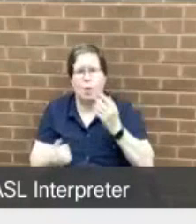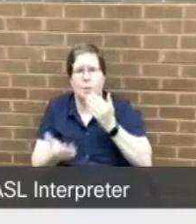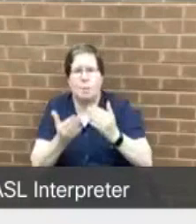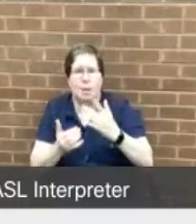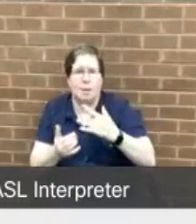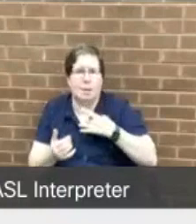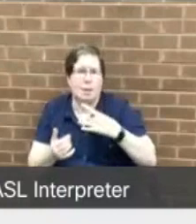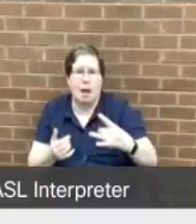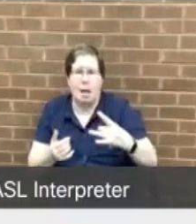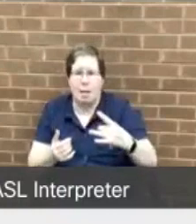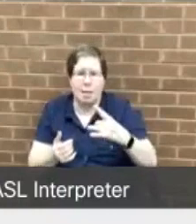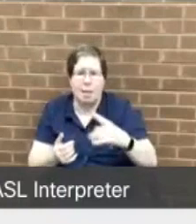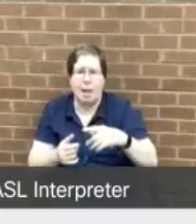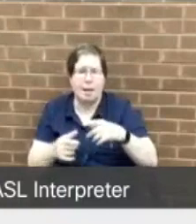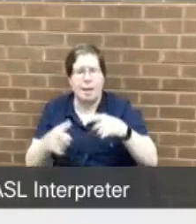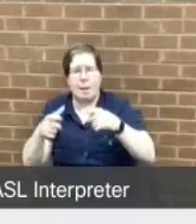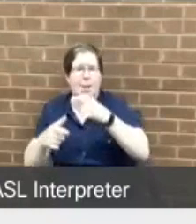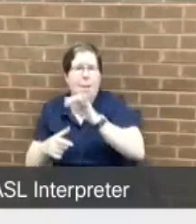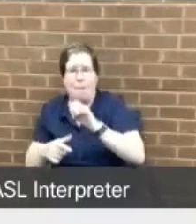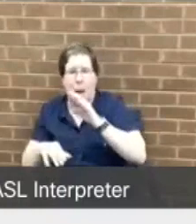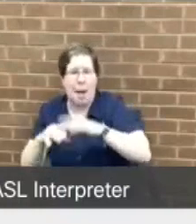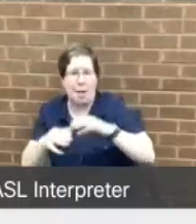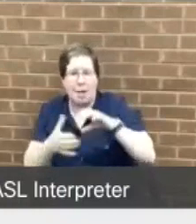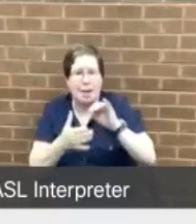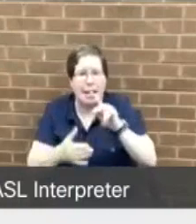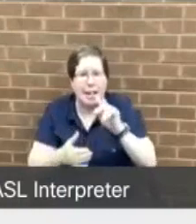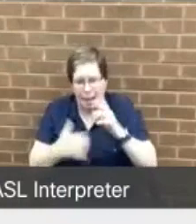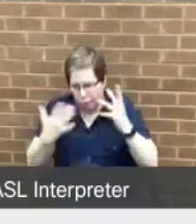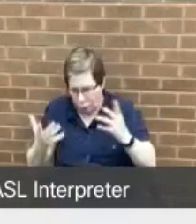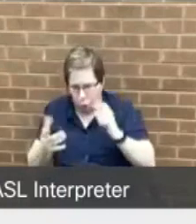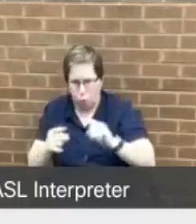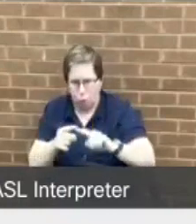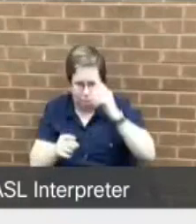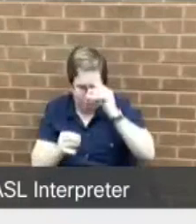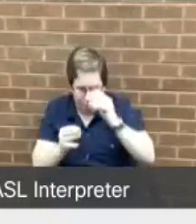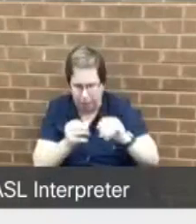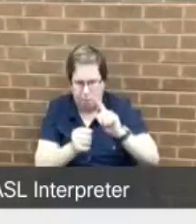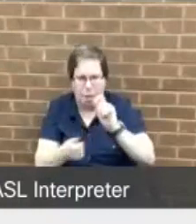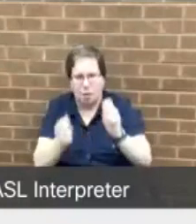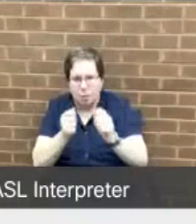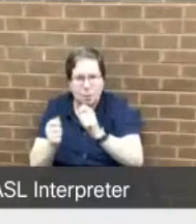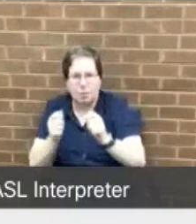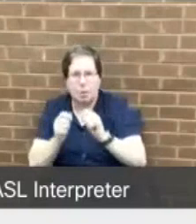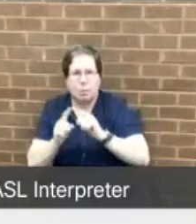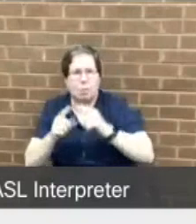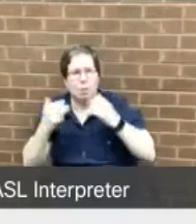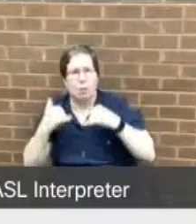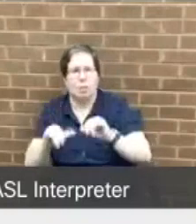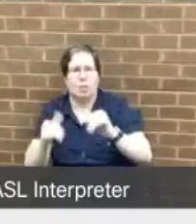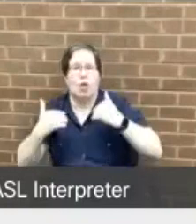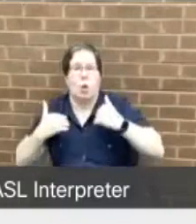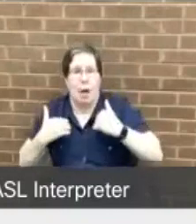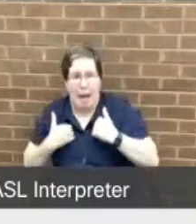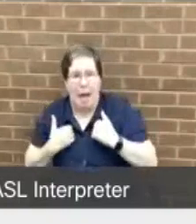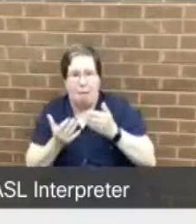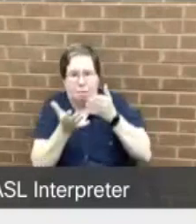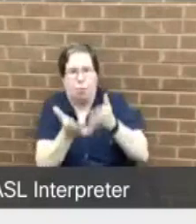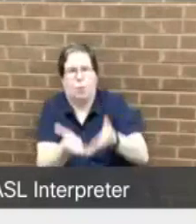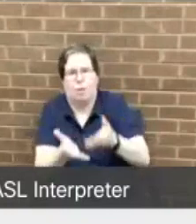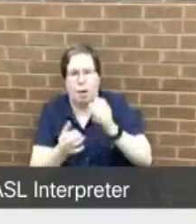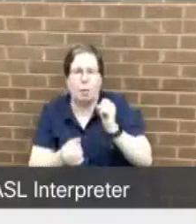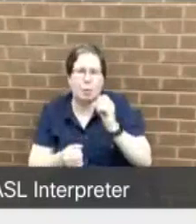like pie rather than cake. There's only so many pieces of the pie. You can cut it up differently, but you still have the same size pie. So